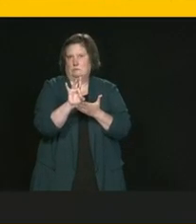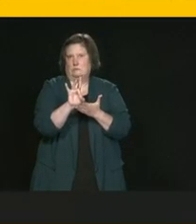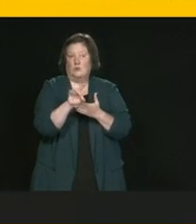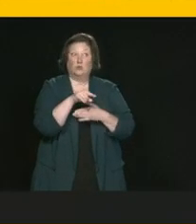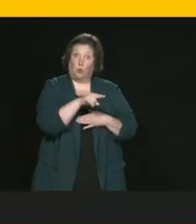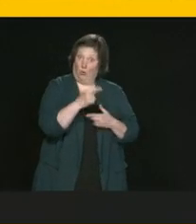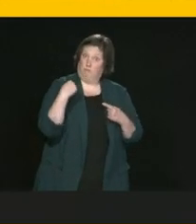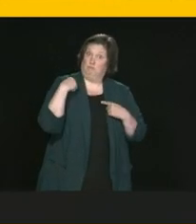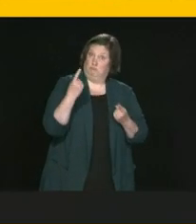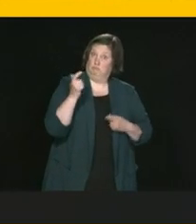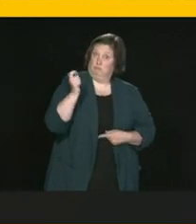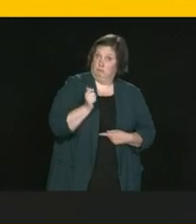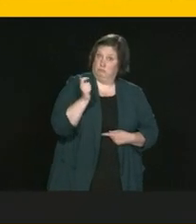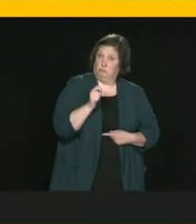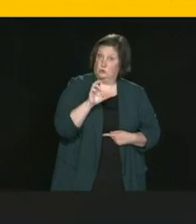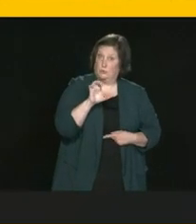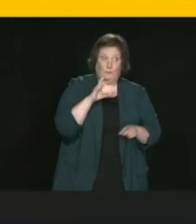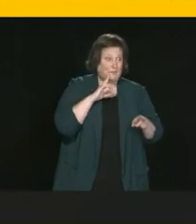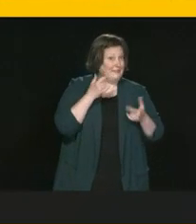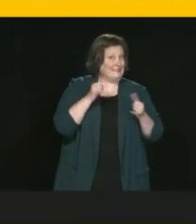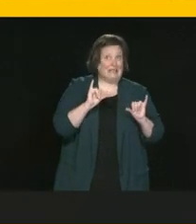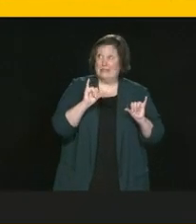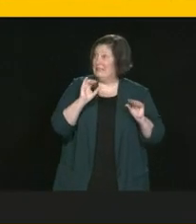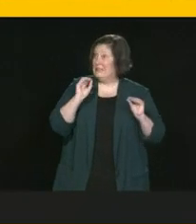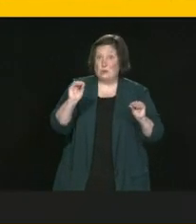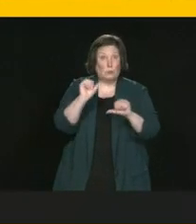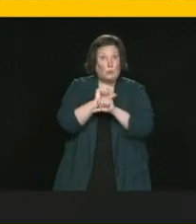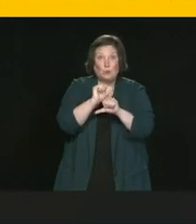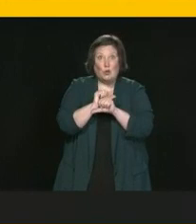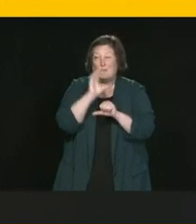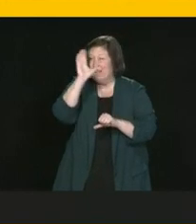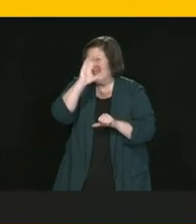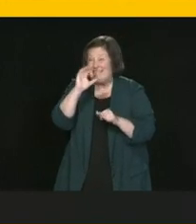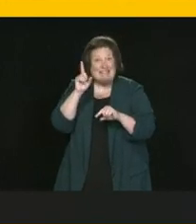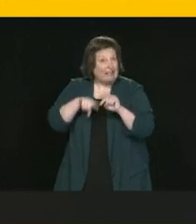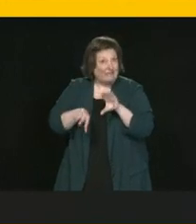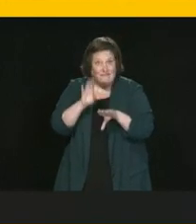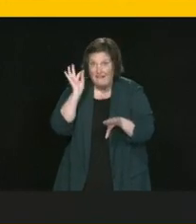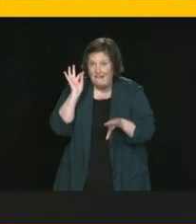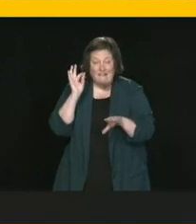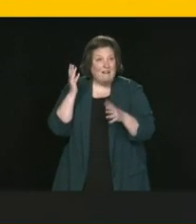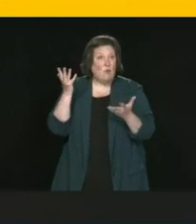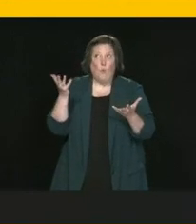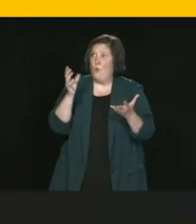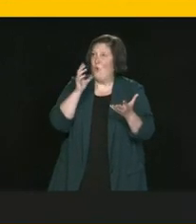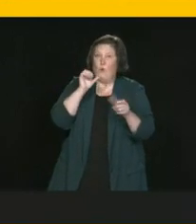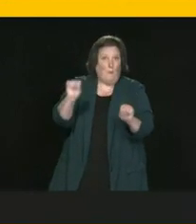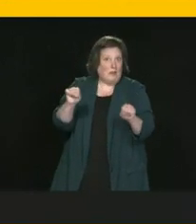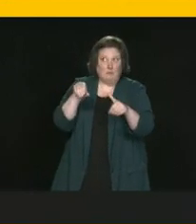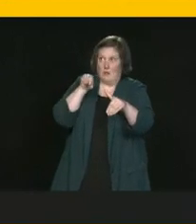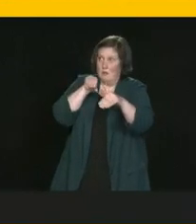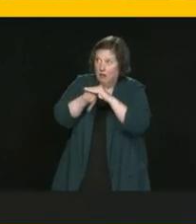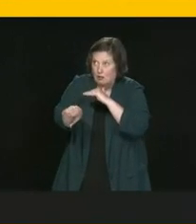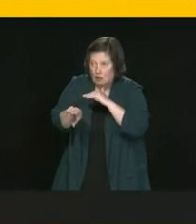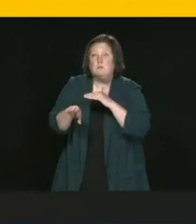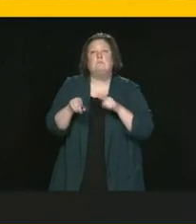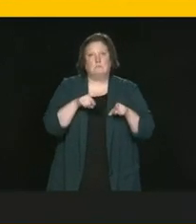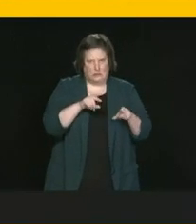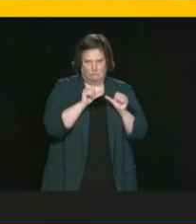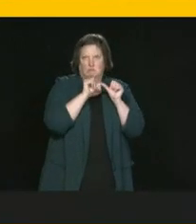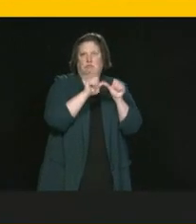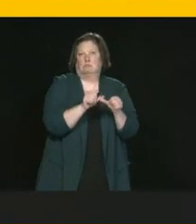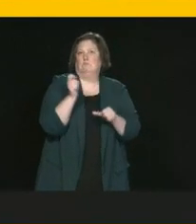the CERB and you still can't work because you're unable to find a job or it's just not possible, you will keep getting